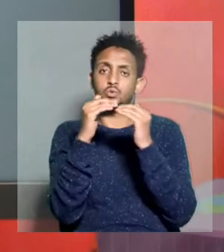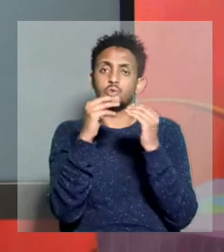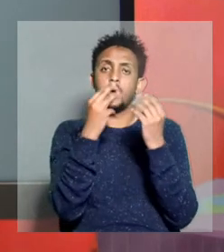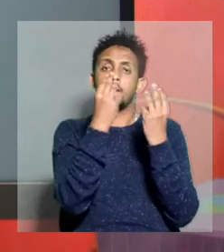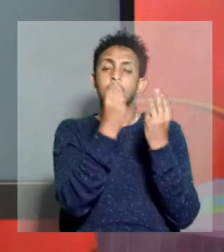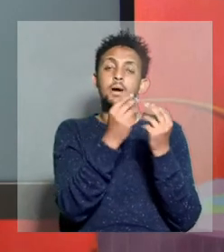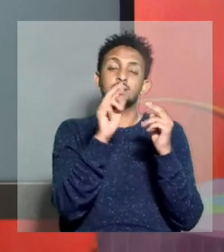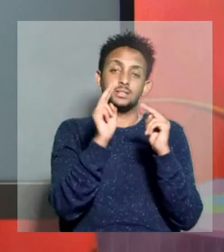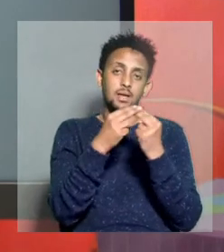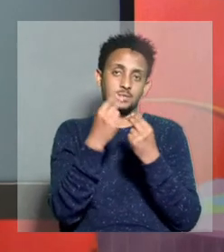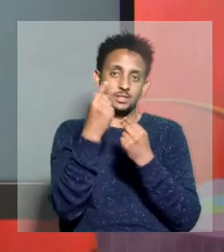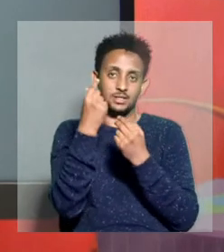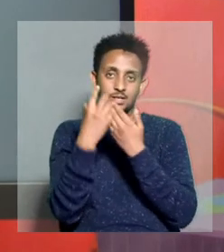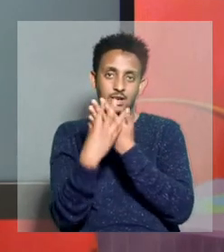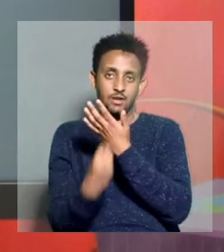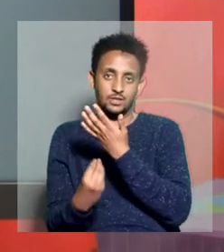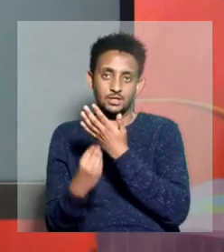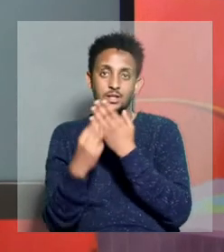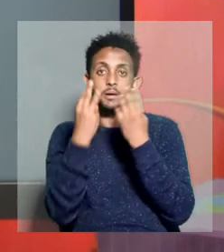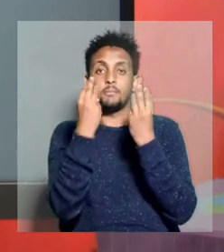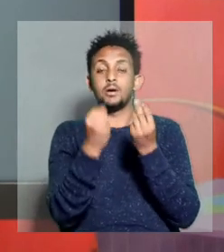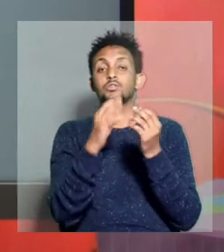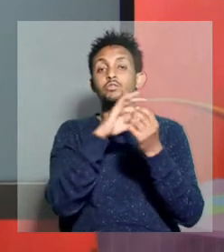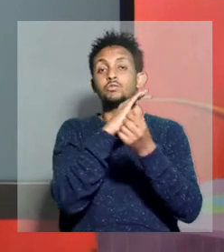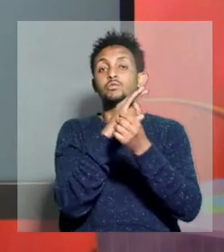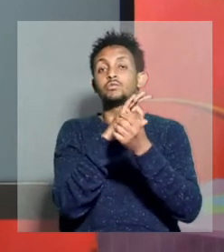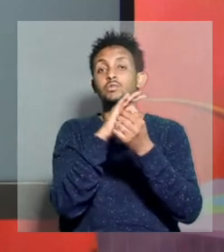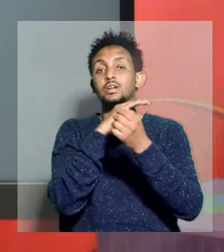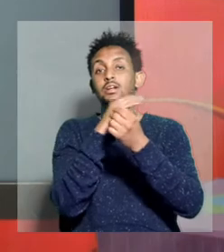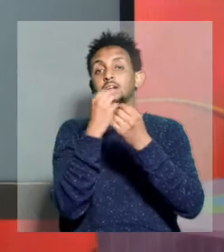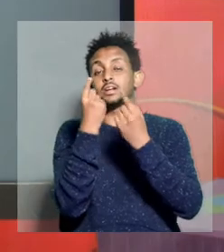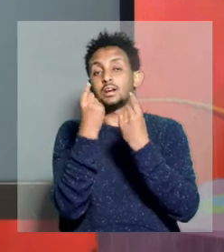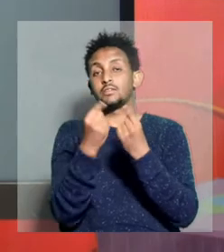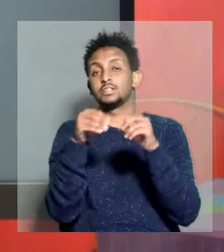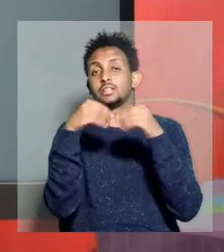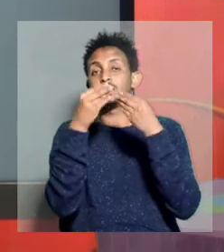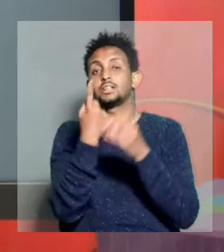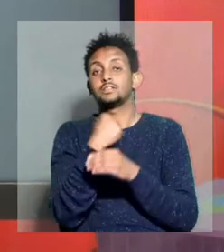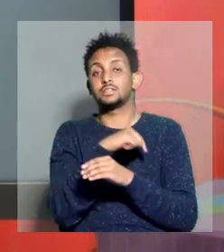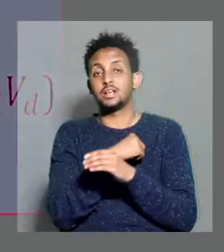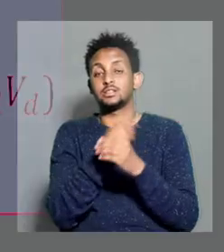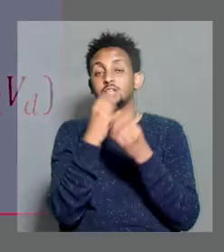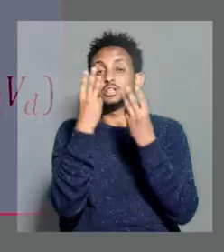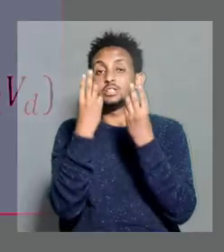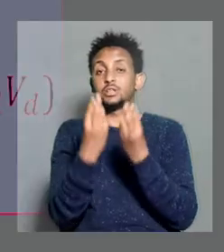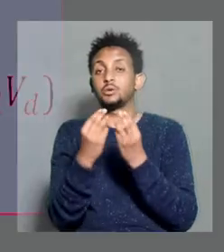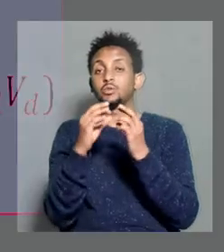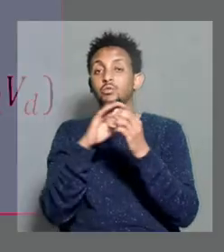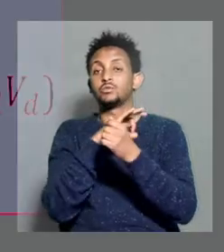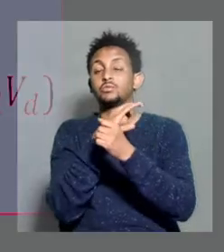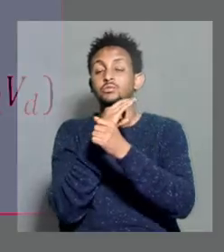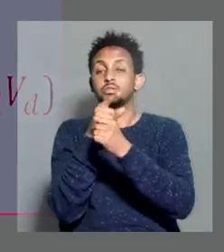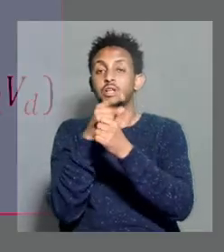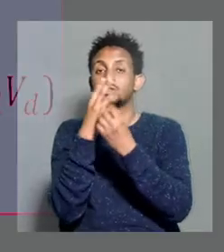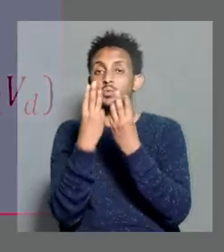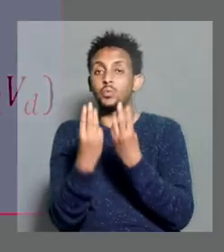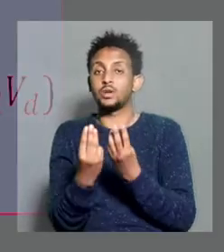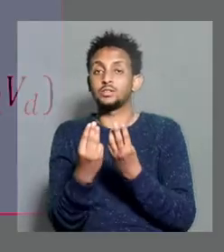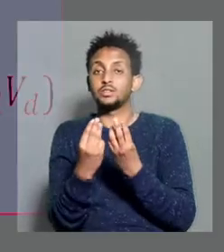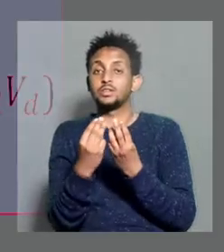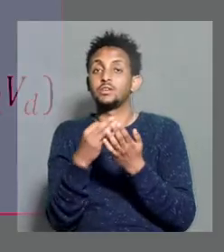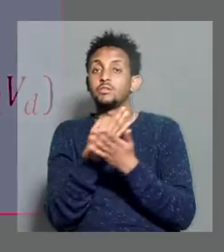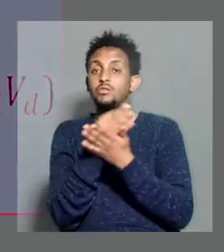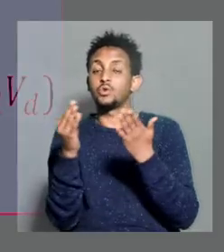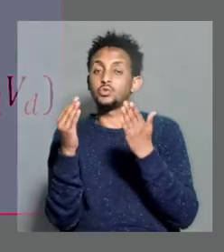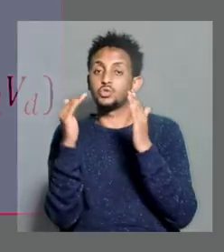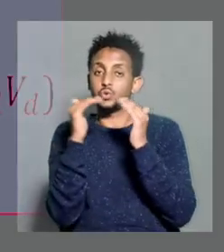times gravity. Mass of the displaced fluid times gravity gives us the weight of the displaced fluid, and that weight of the displaced fluid